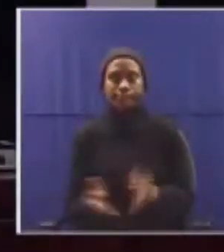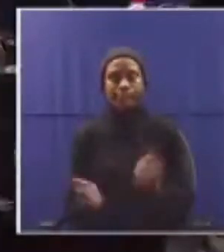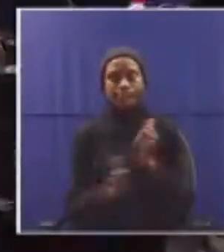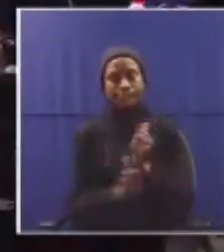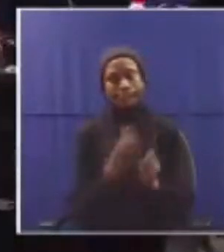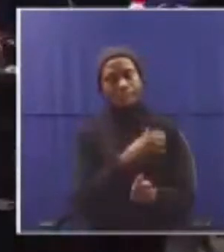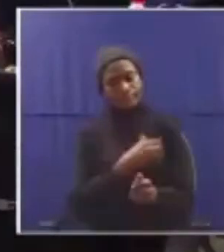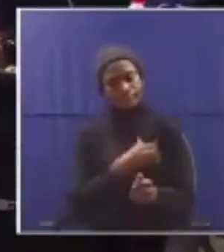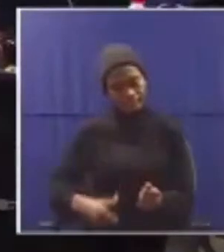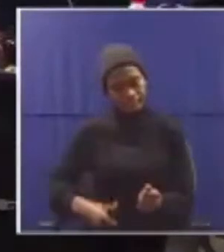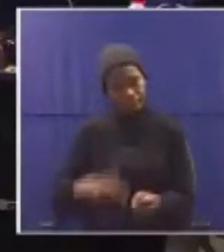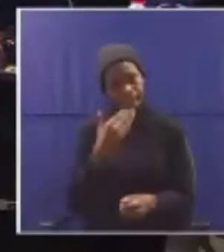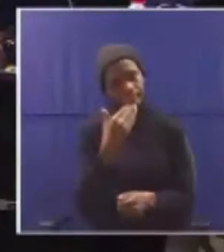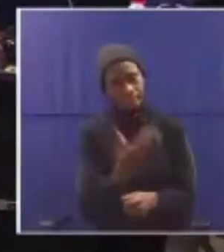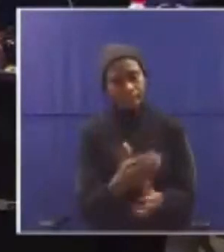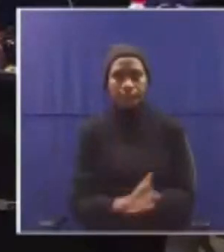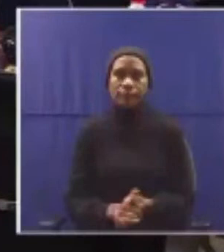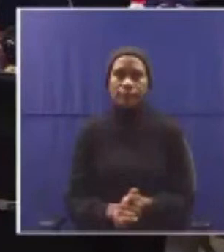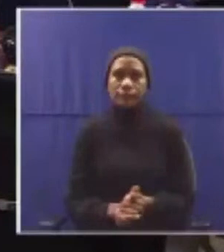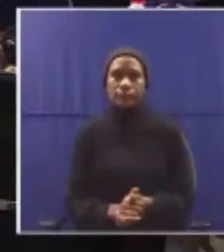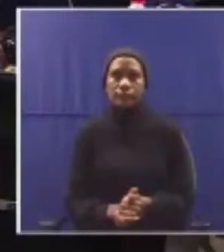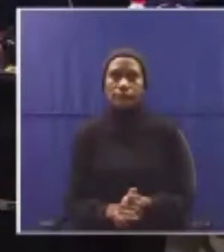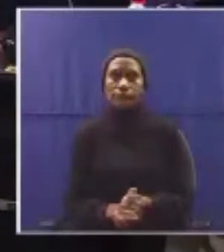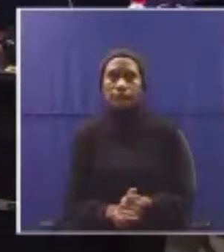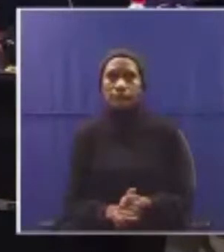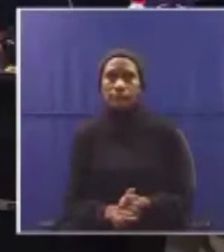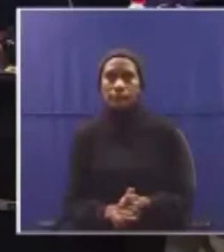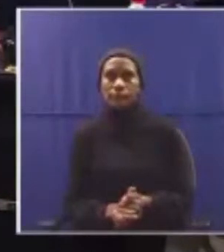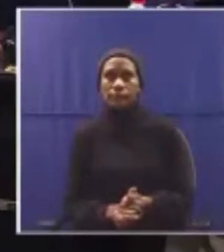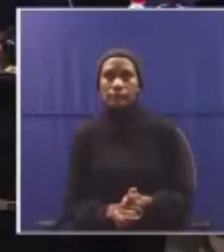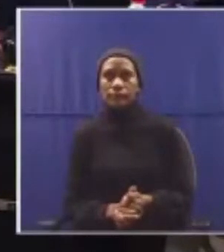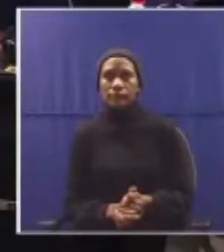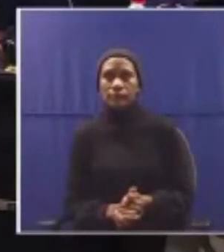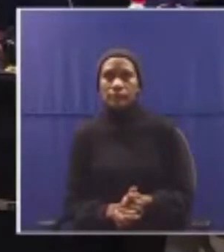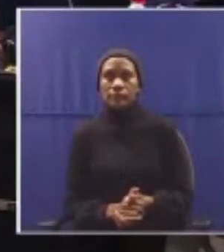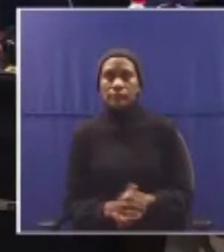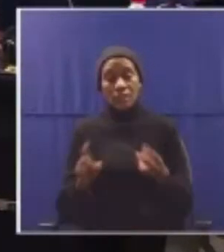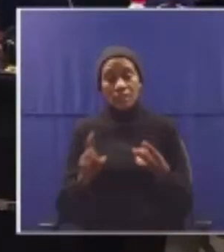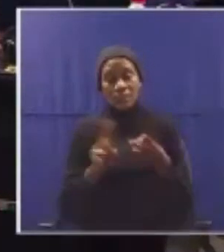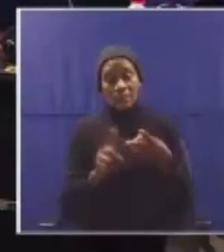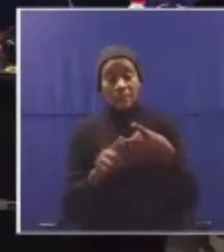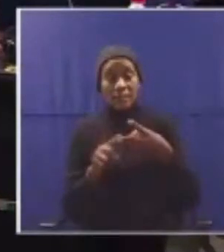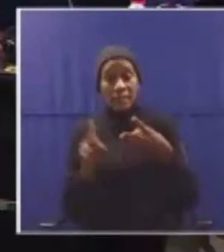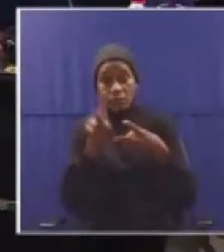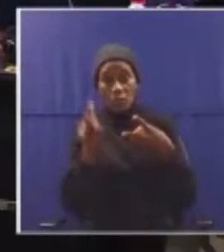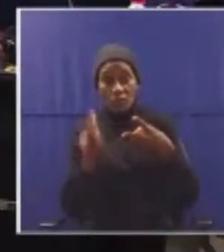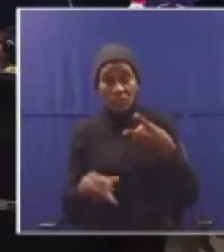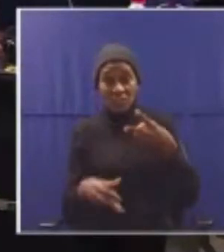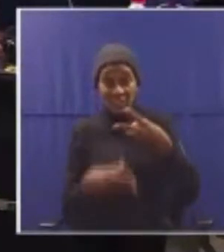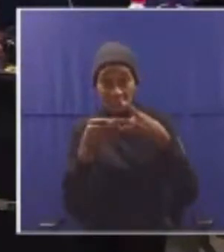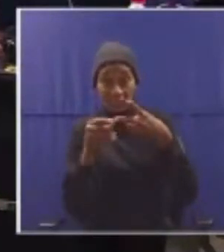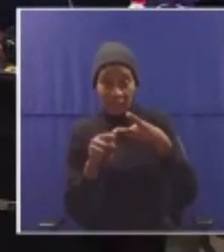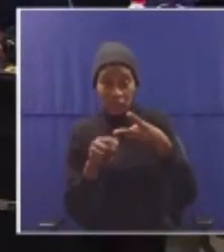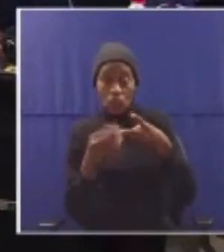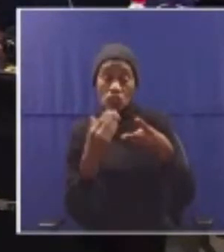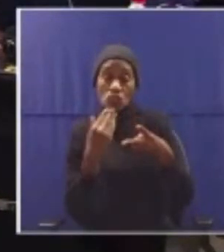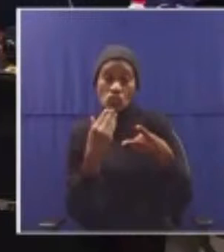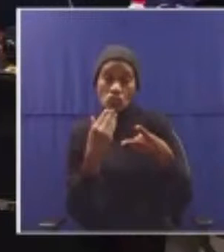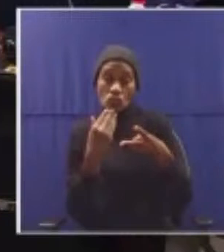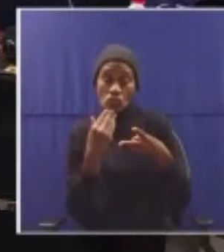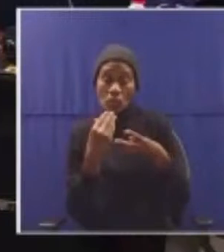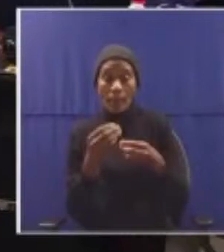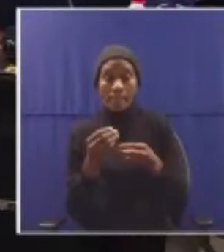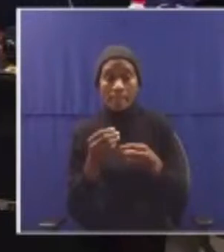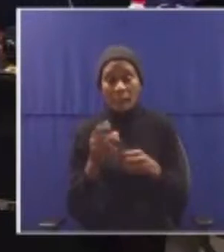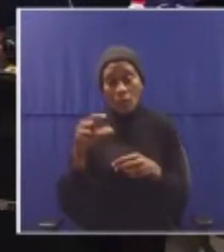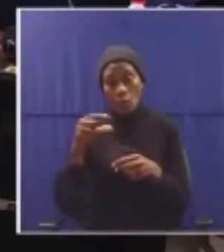Deputy President, Honorable Deputy President. The second supplementary question will be asked by the Honorable